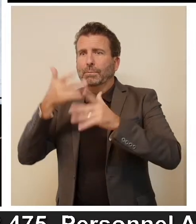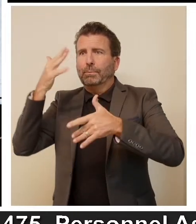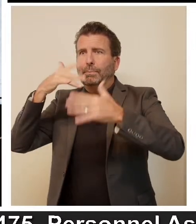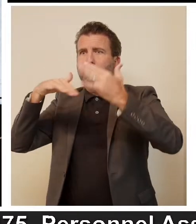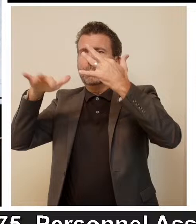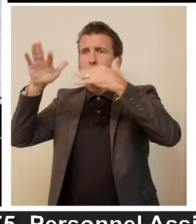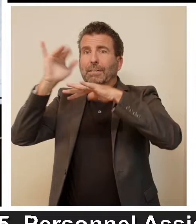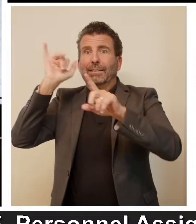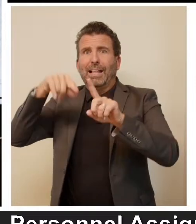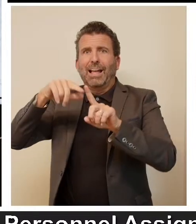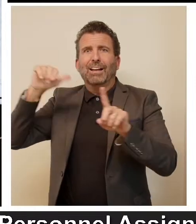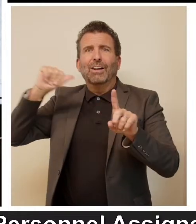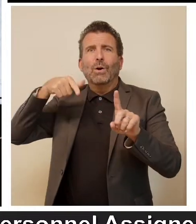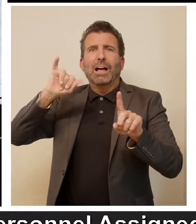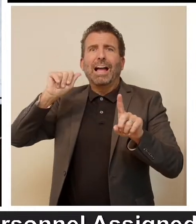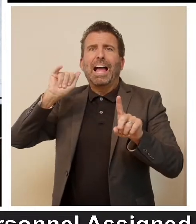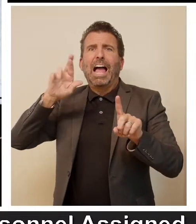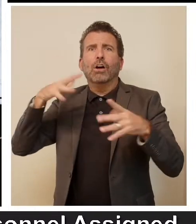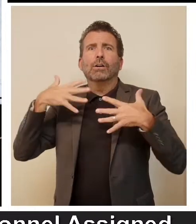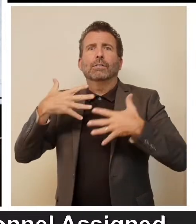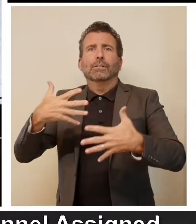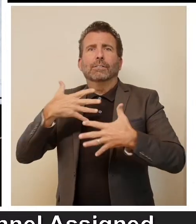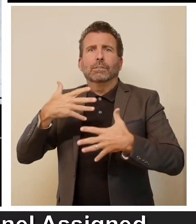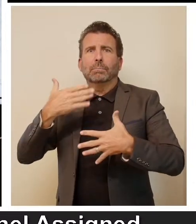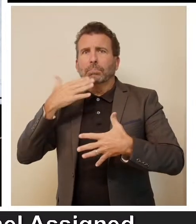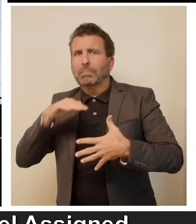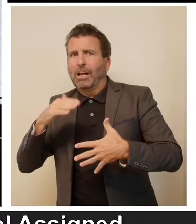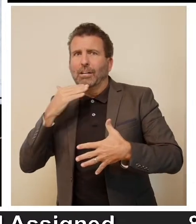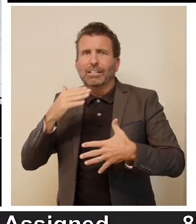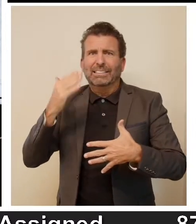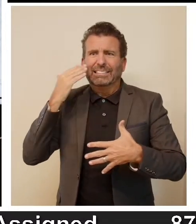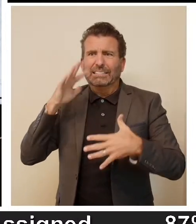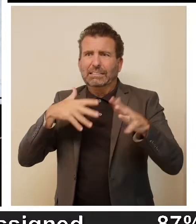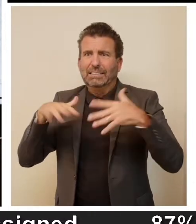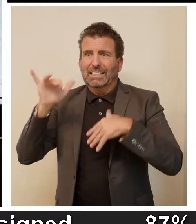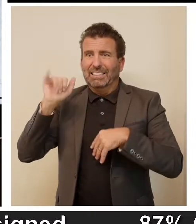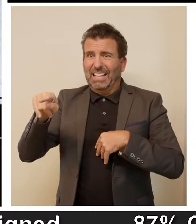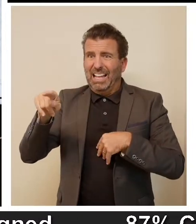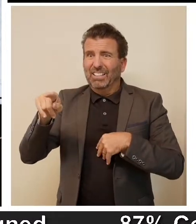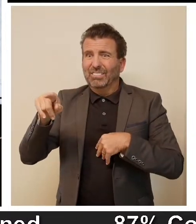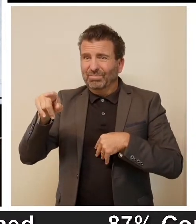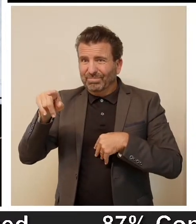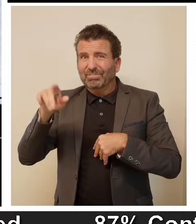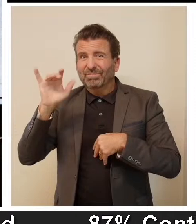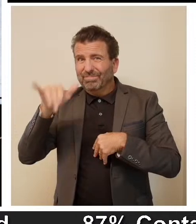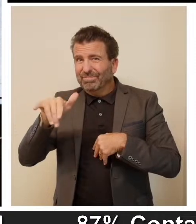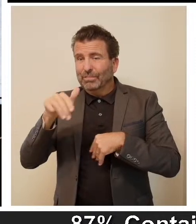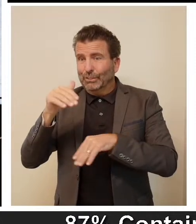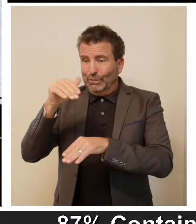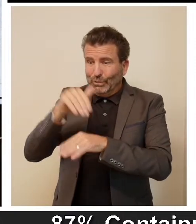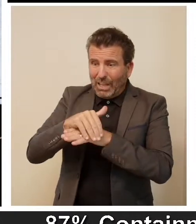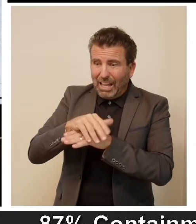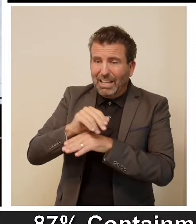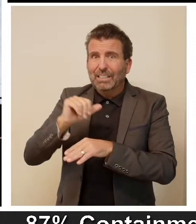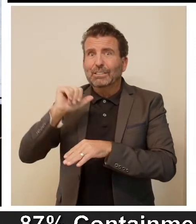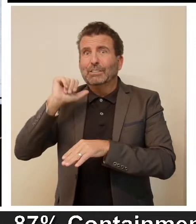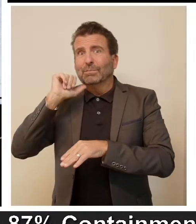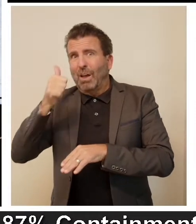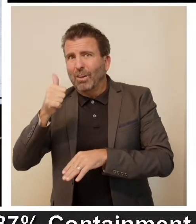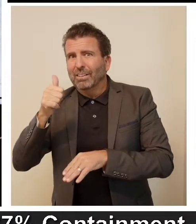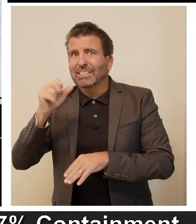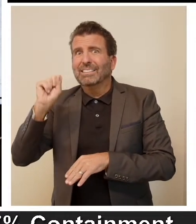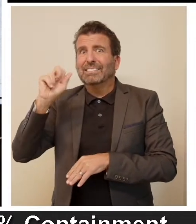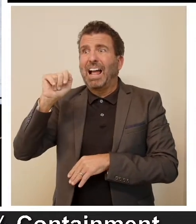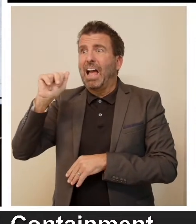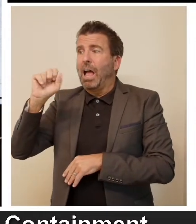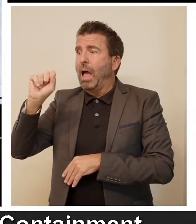that to continue tonight and into tomorrow as the Santa Ana winds continue to blow. If you're curious about the Air